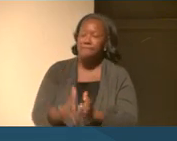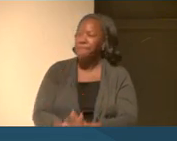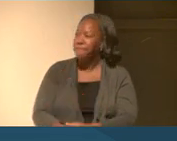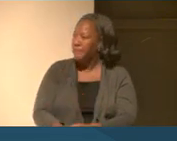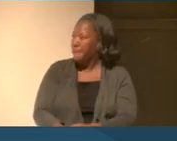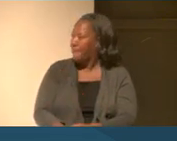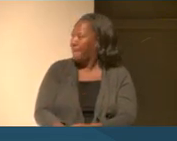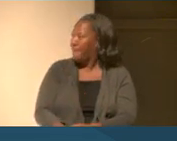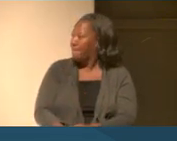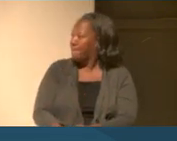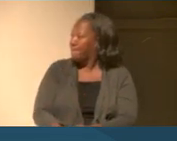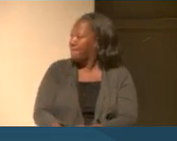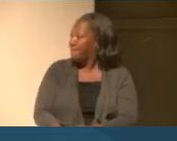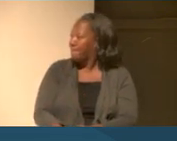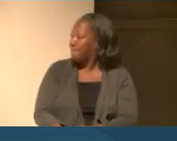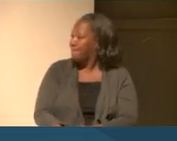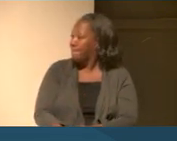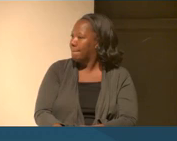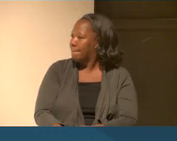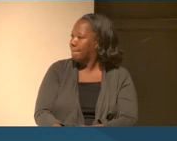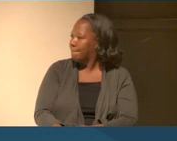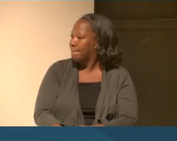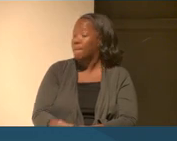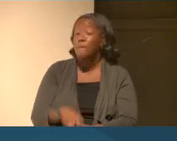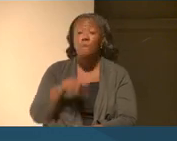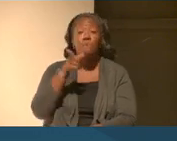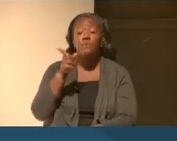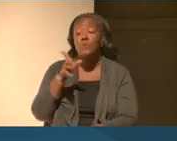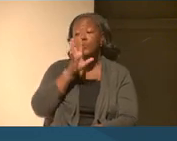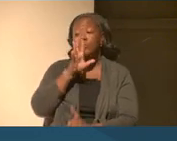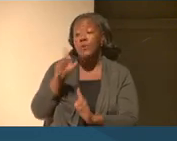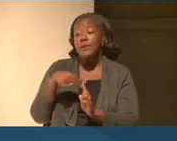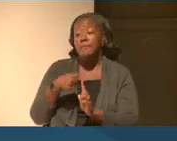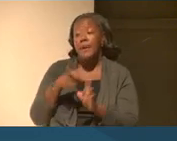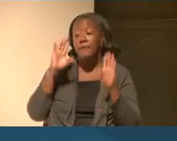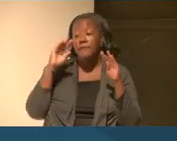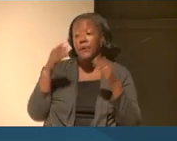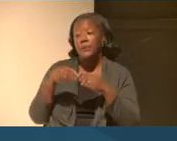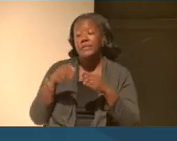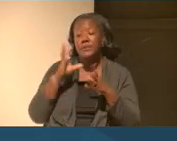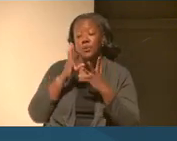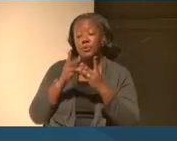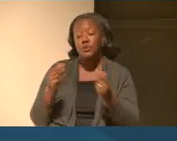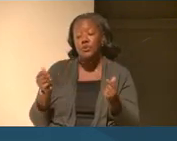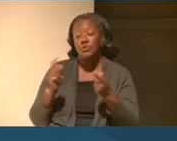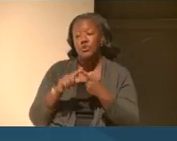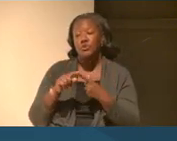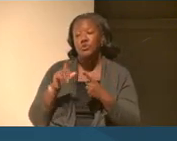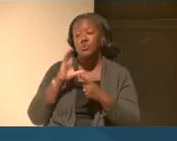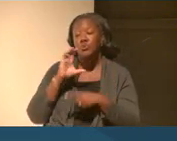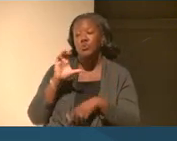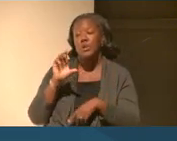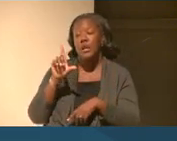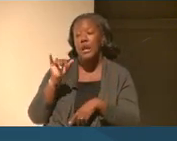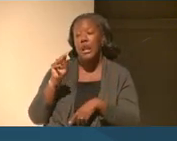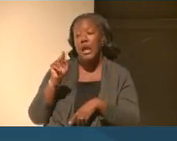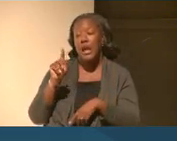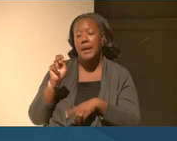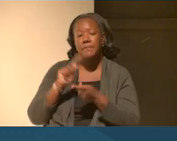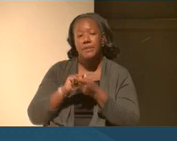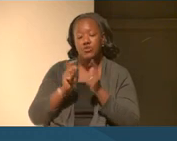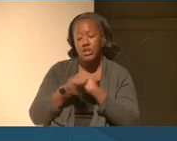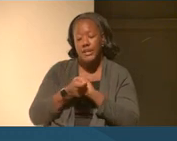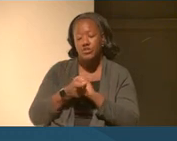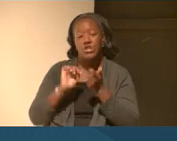Great, another question. You spoke about focusing on the solutions to climate change. As educators, how do we strike